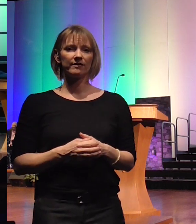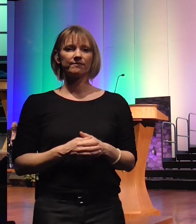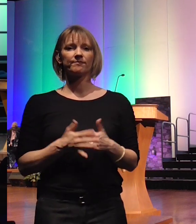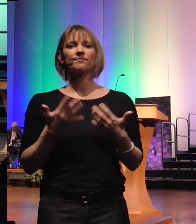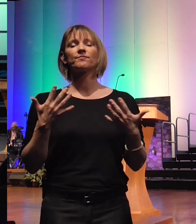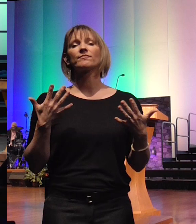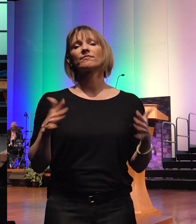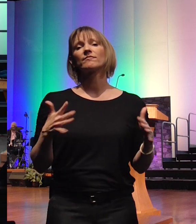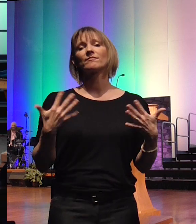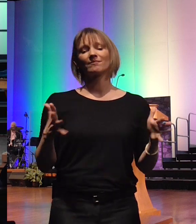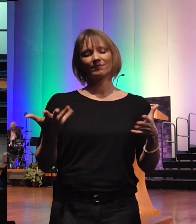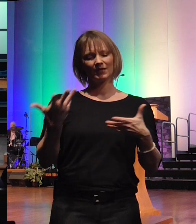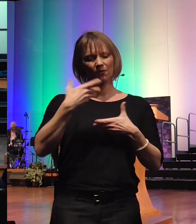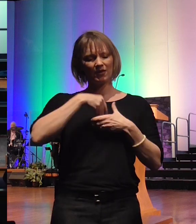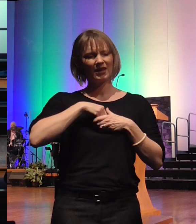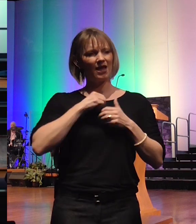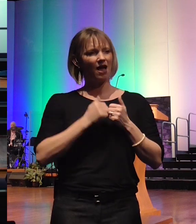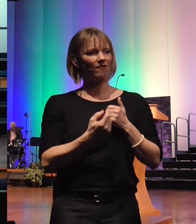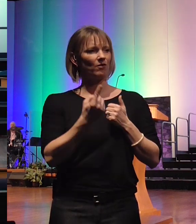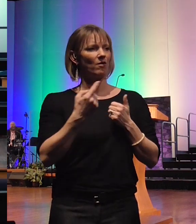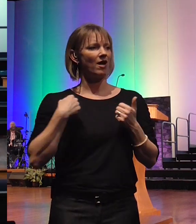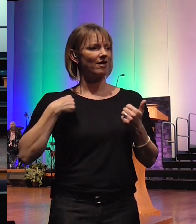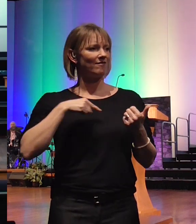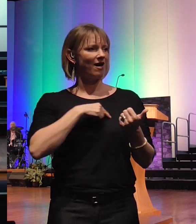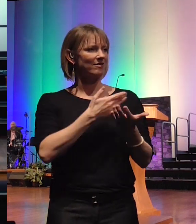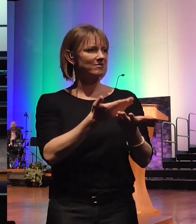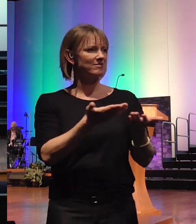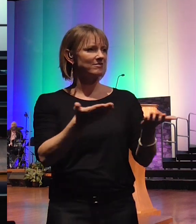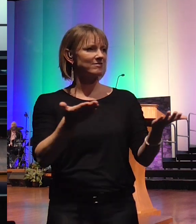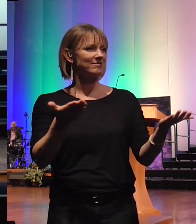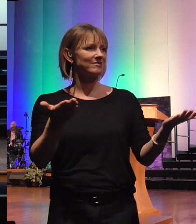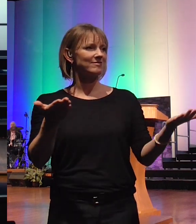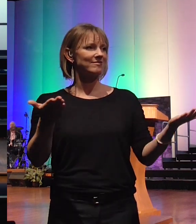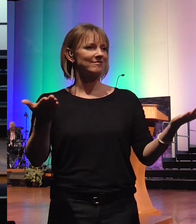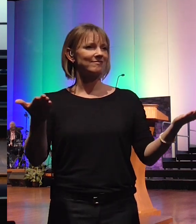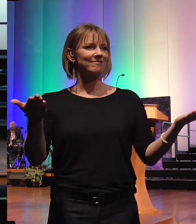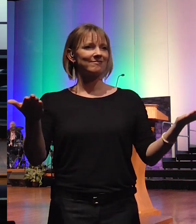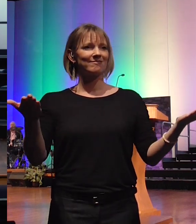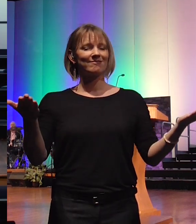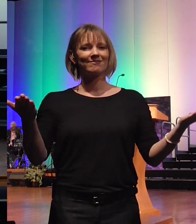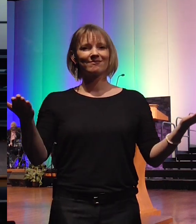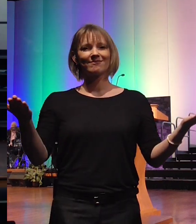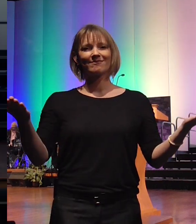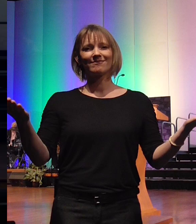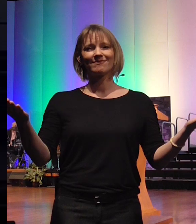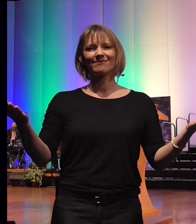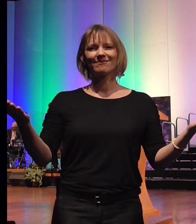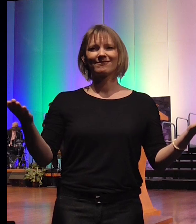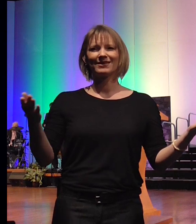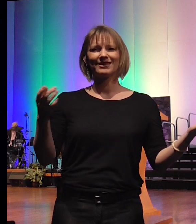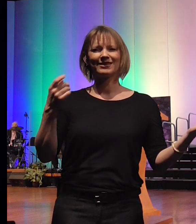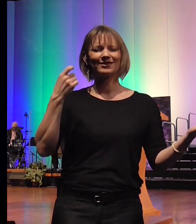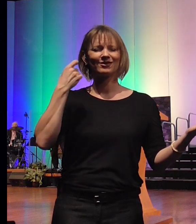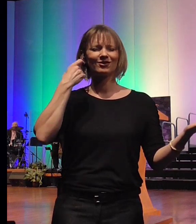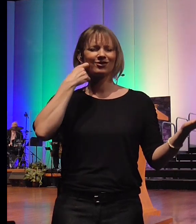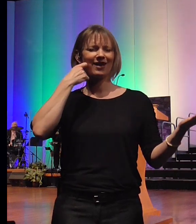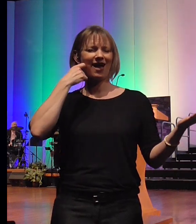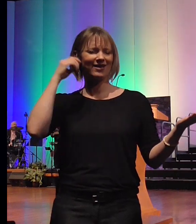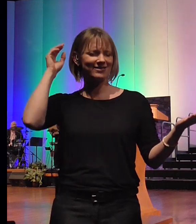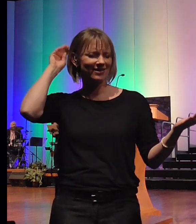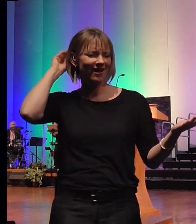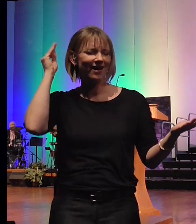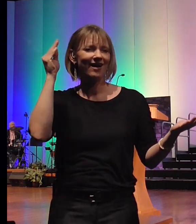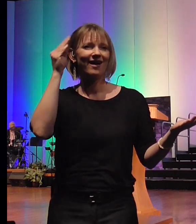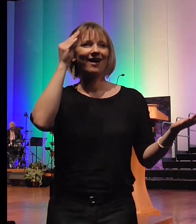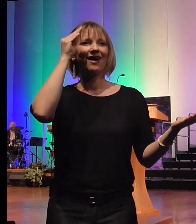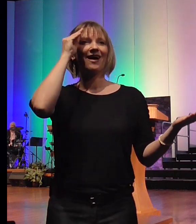It's in every one of us. I just remember, it's